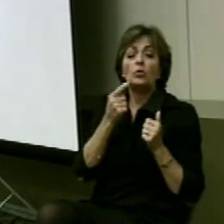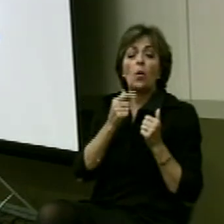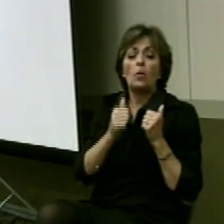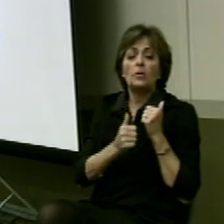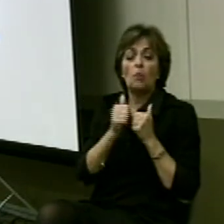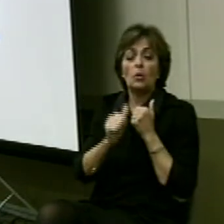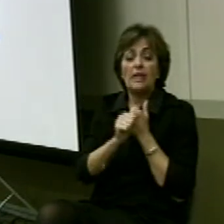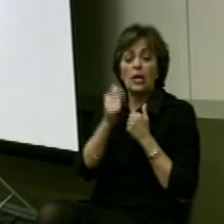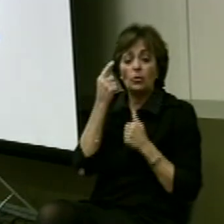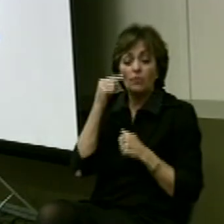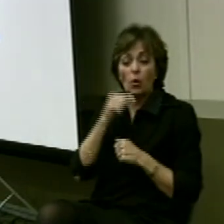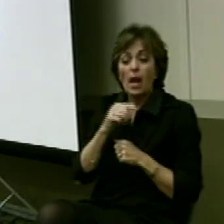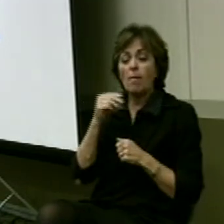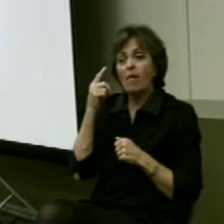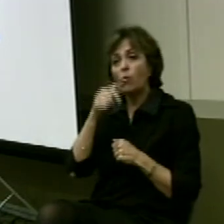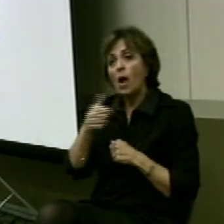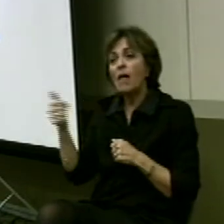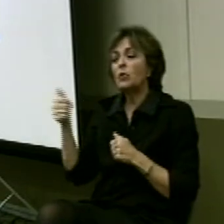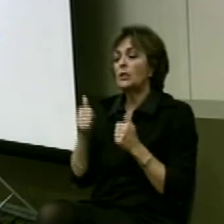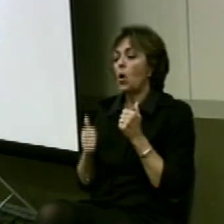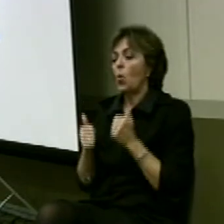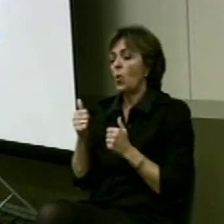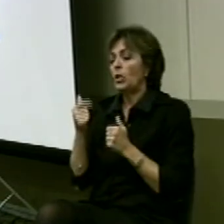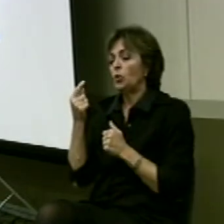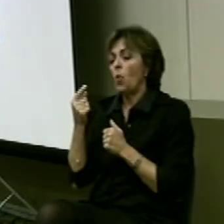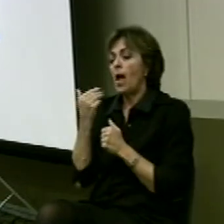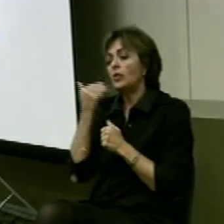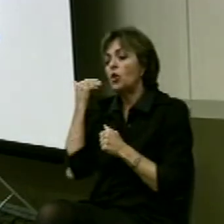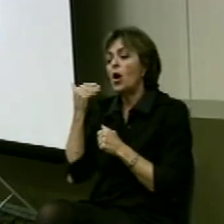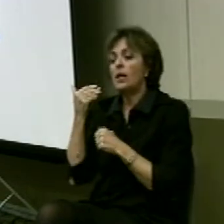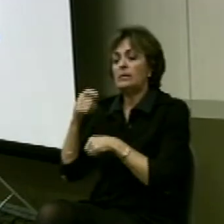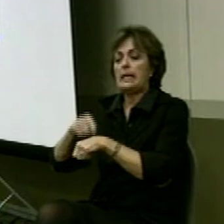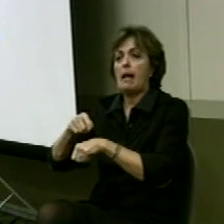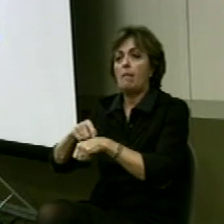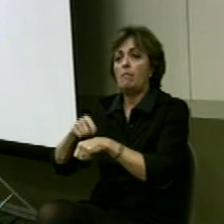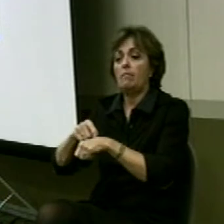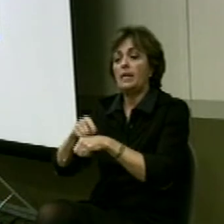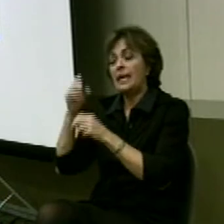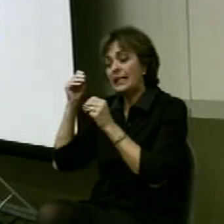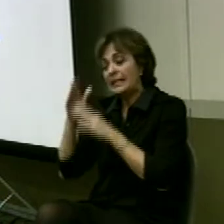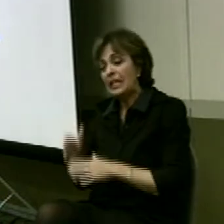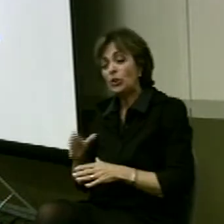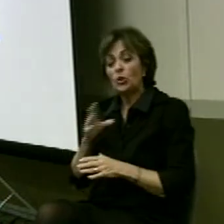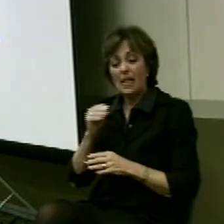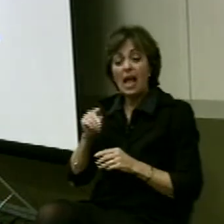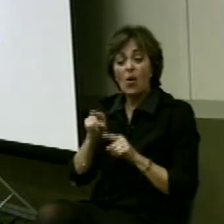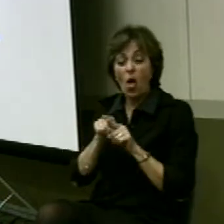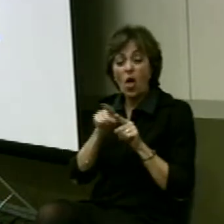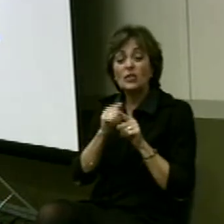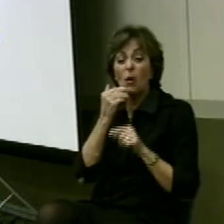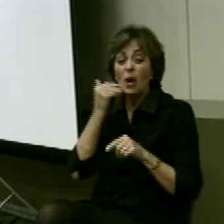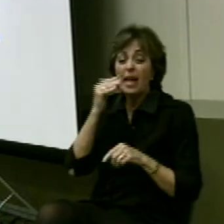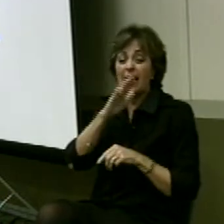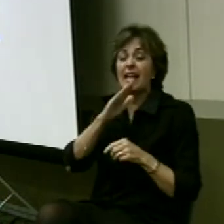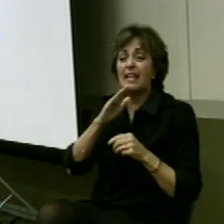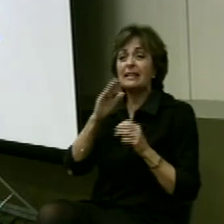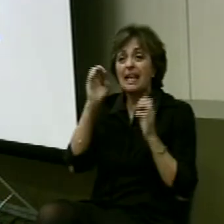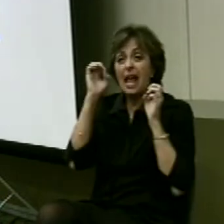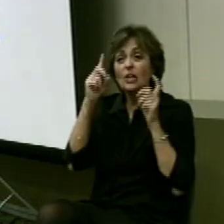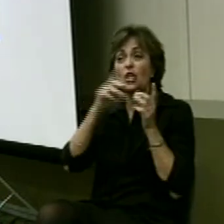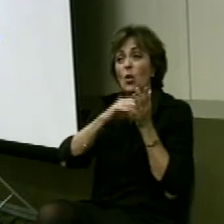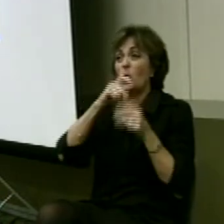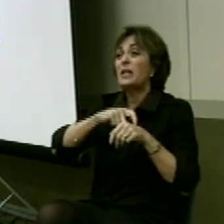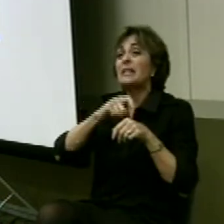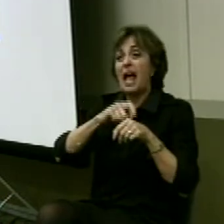one was the most dangerous behavior for him and for others, which one took most of the time of the teachers and of his own